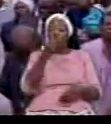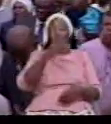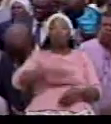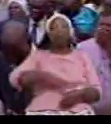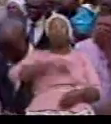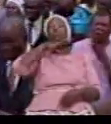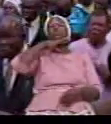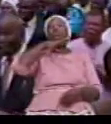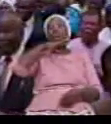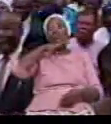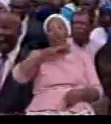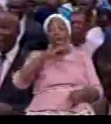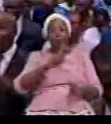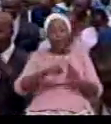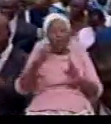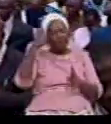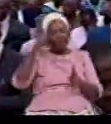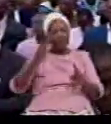health.